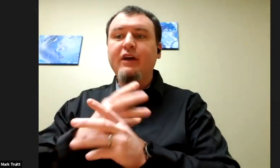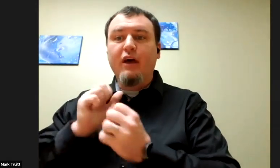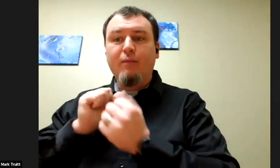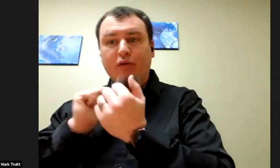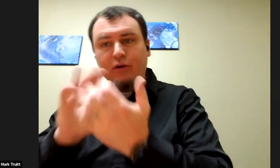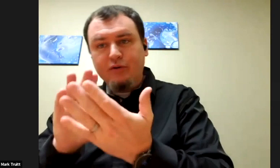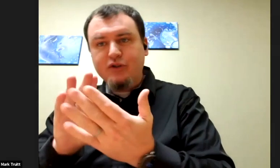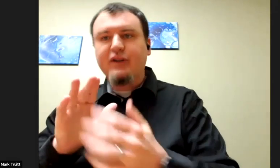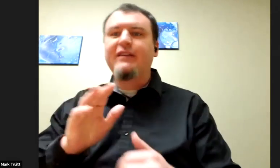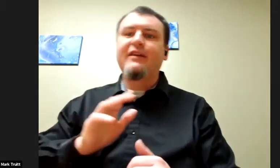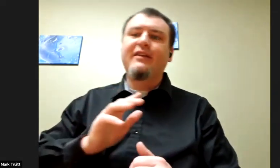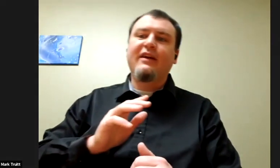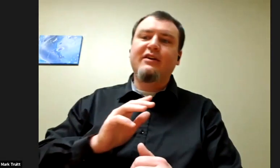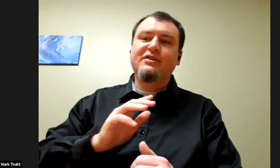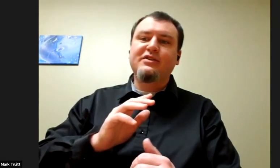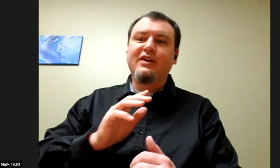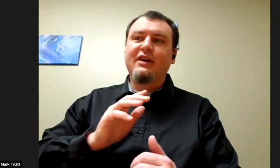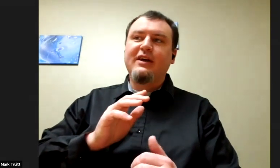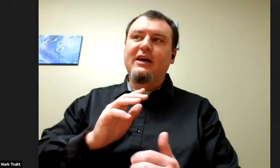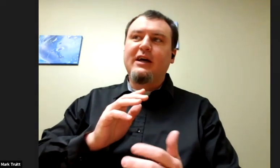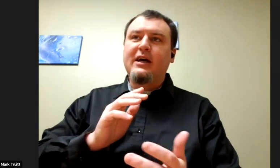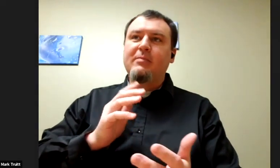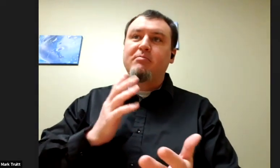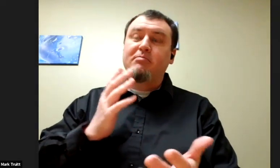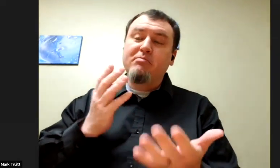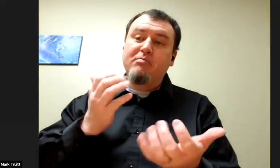world approach, and then there's